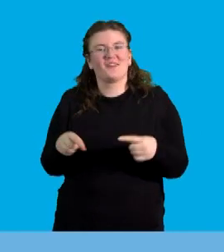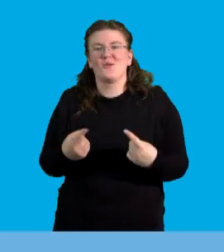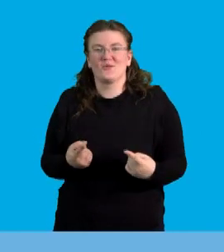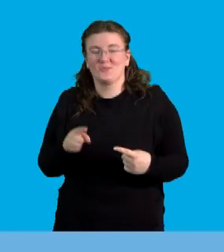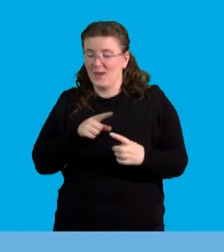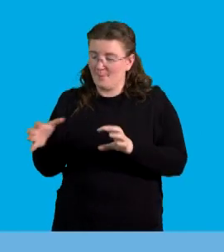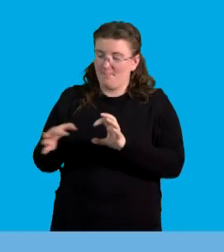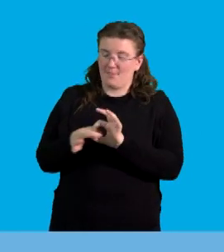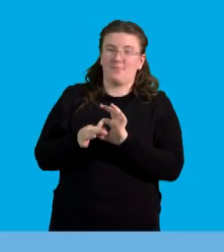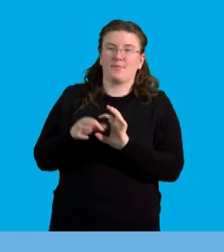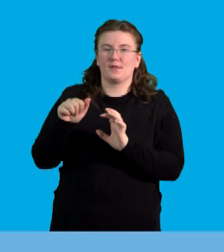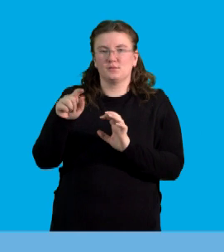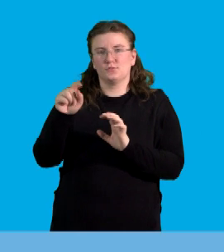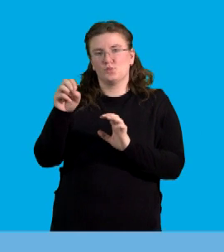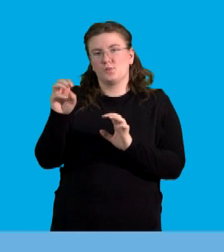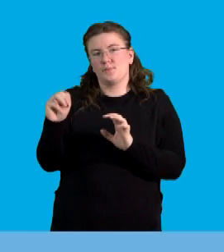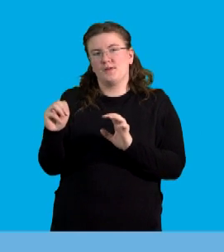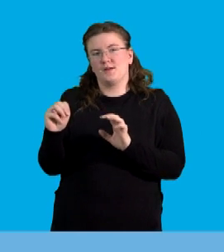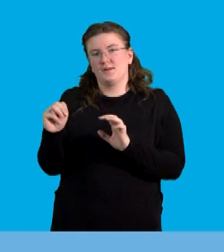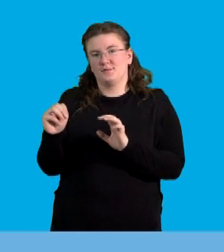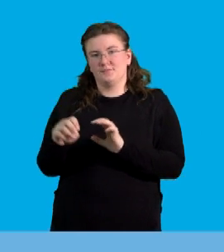of the atom